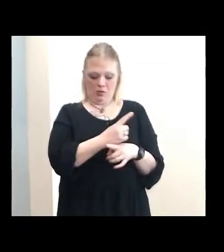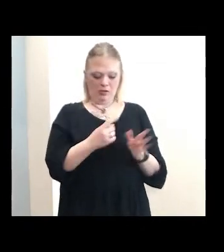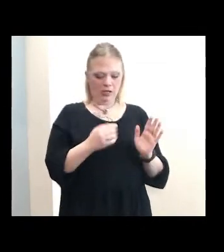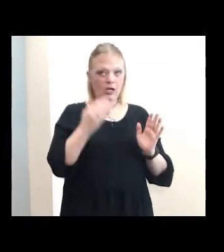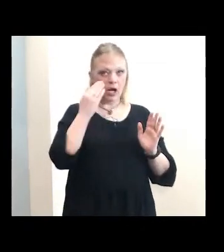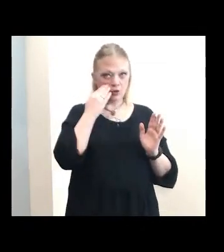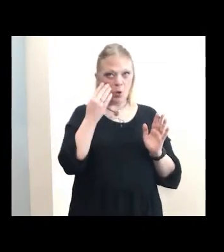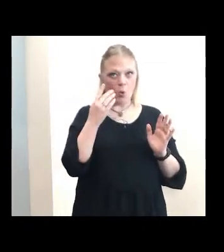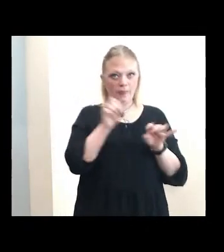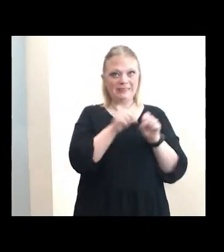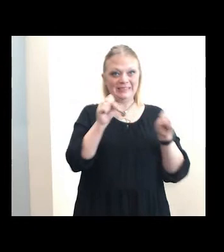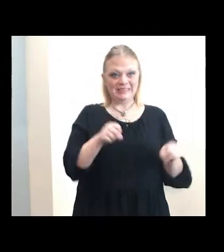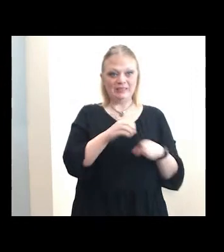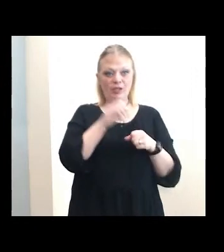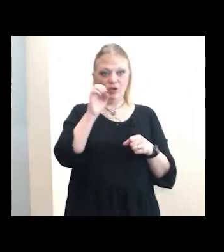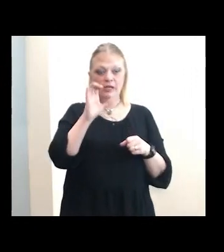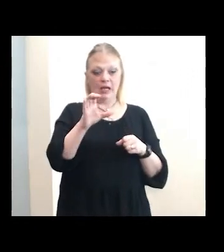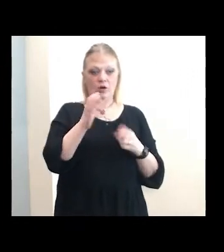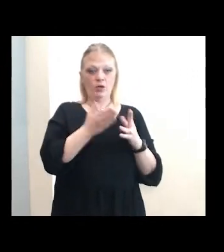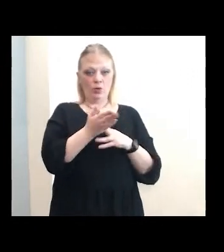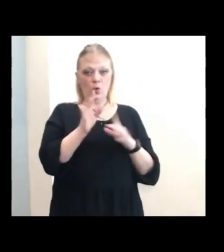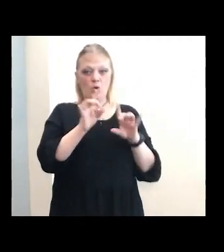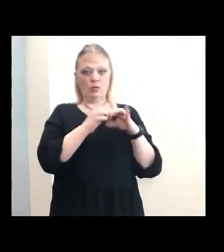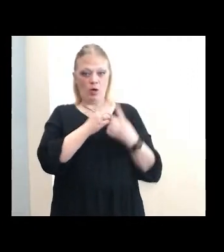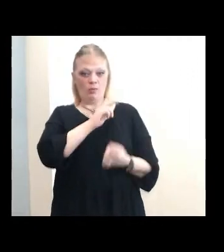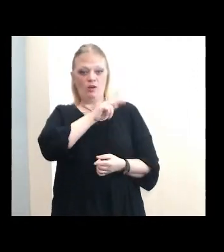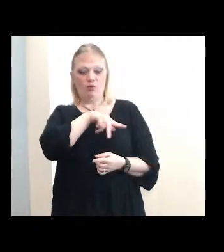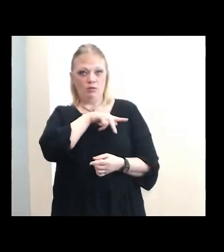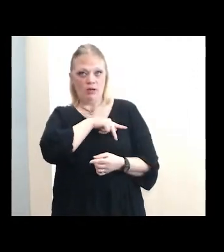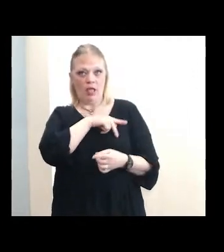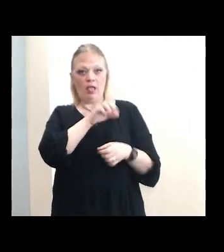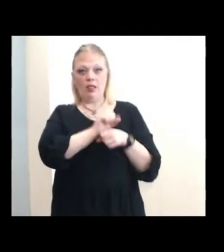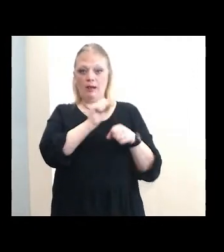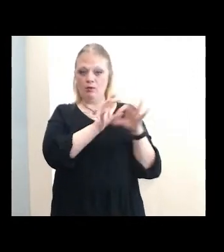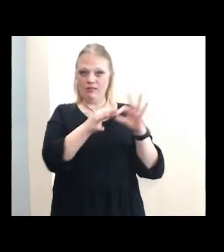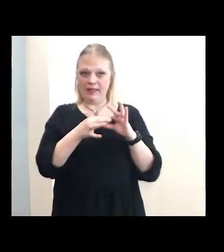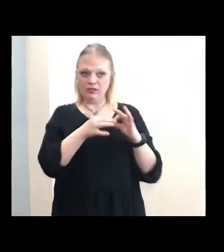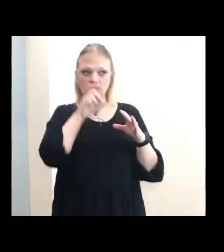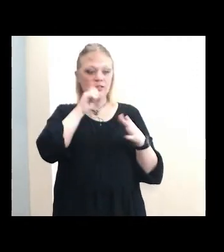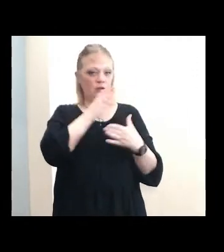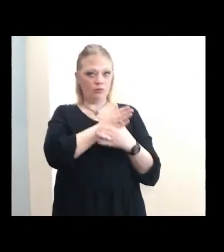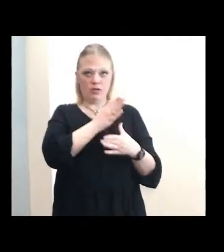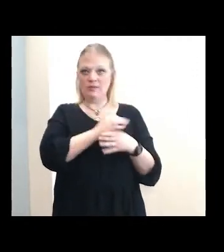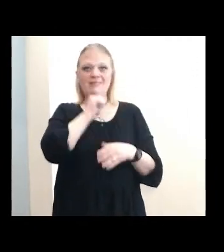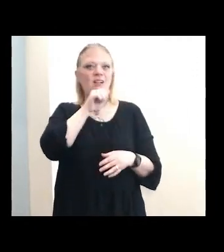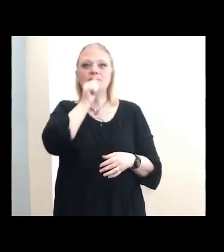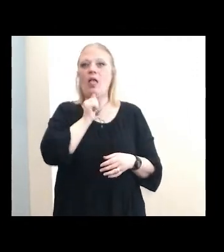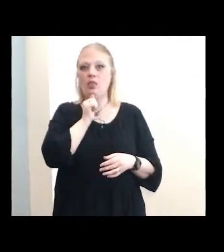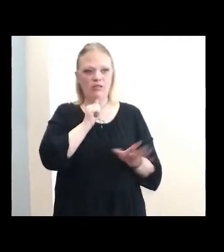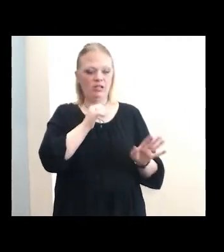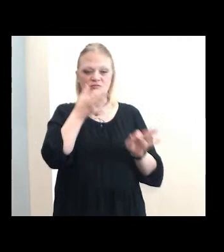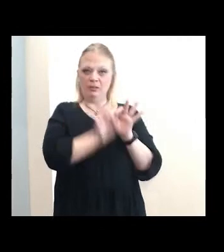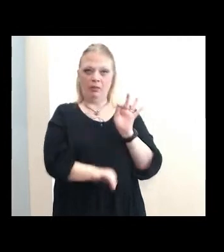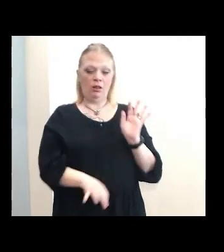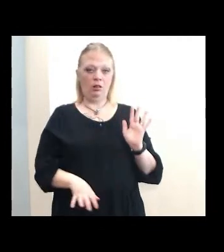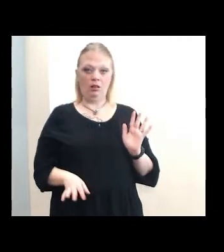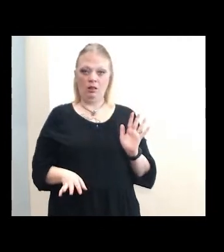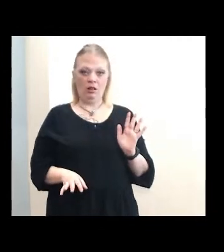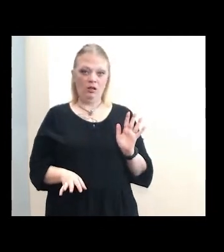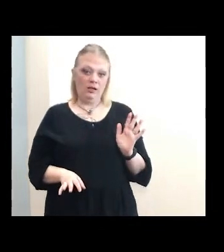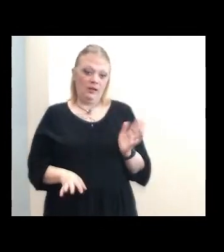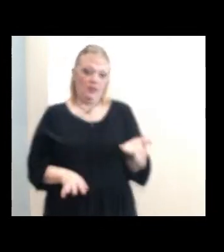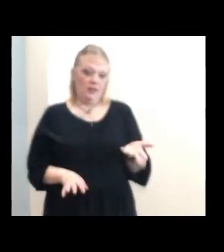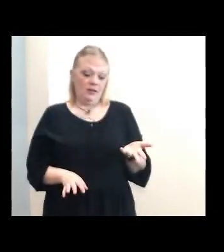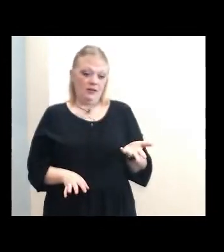a system in Erie County through our Department of Personnel and our Labor Relations, and sexual harassment cannot be tolerated. It's as simple as that.